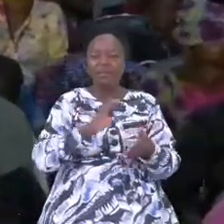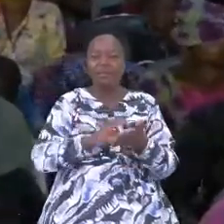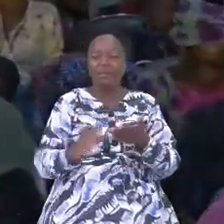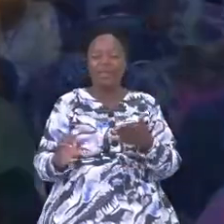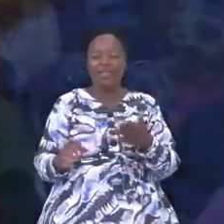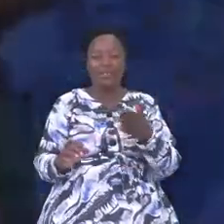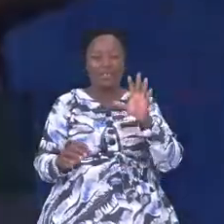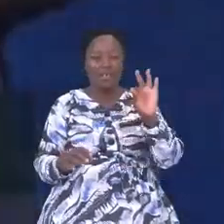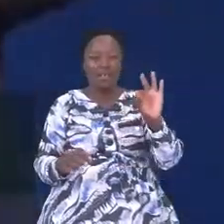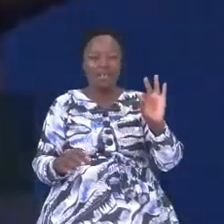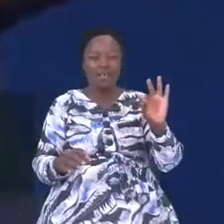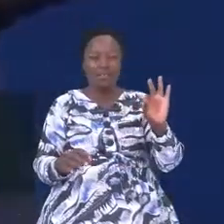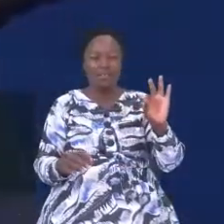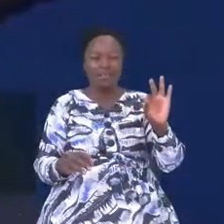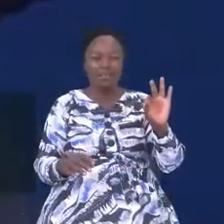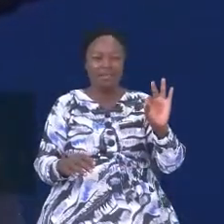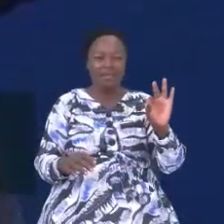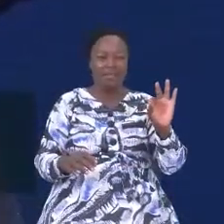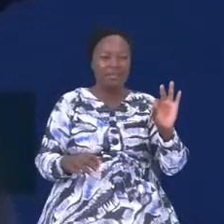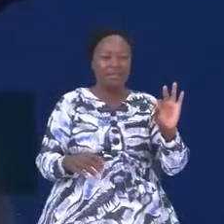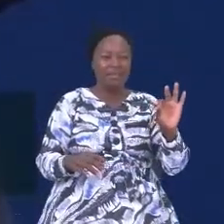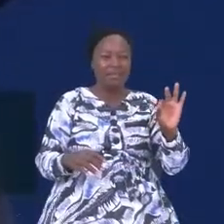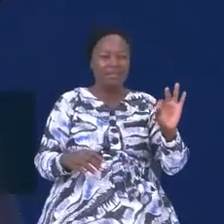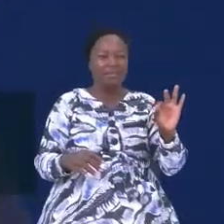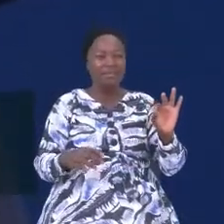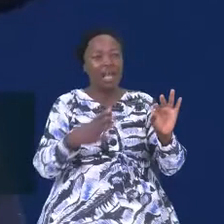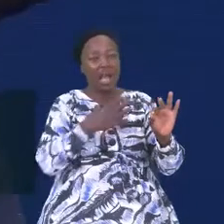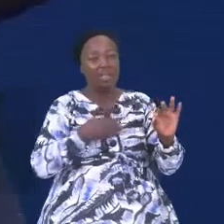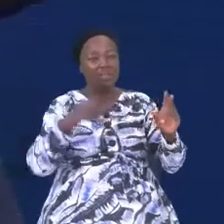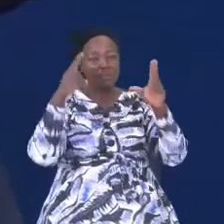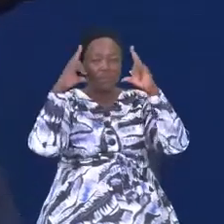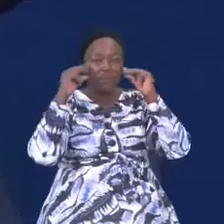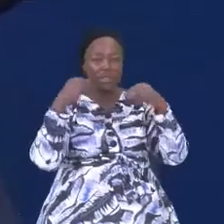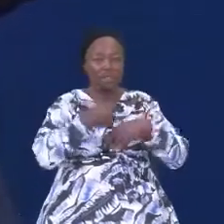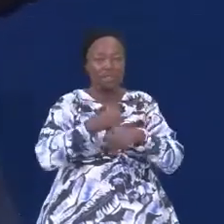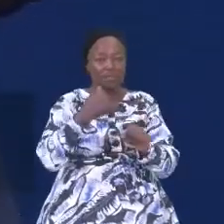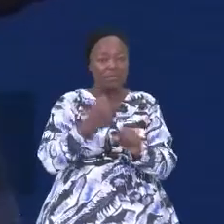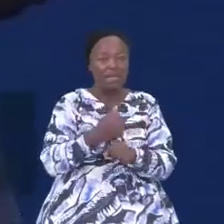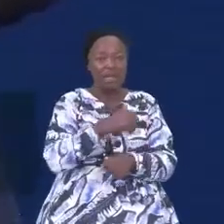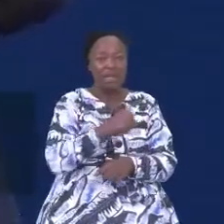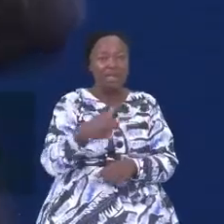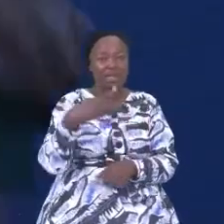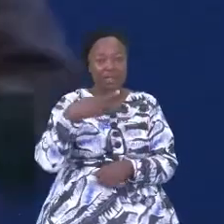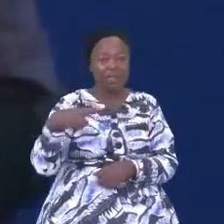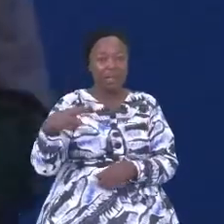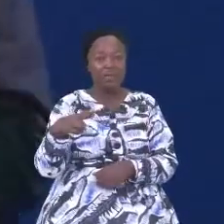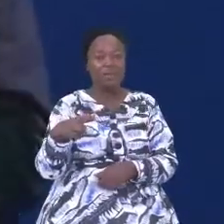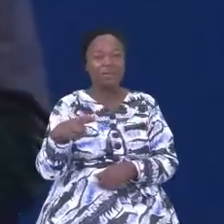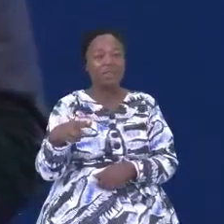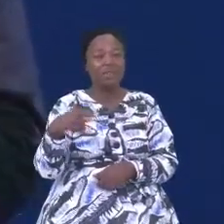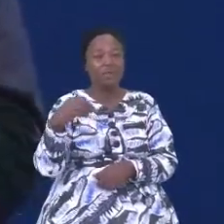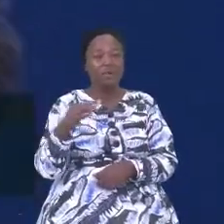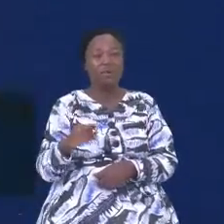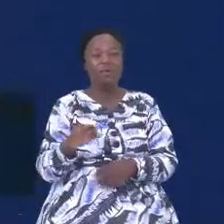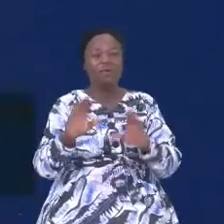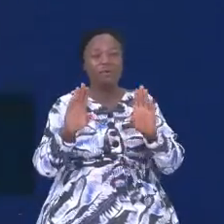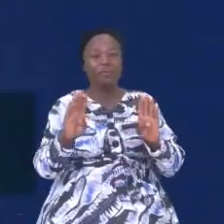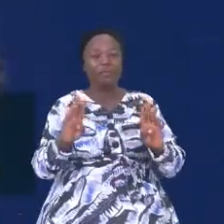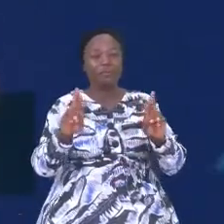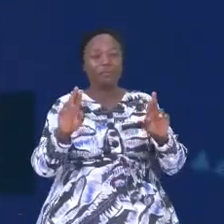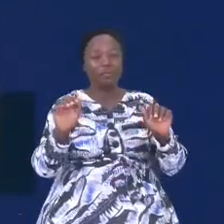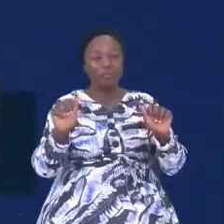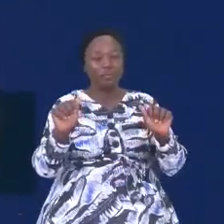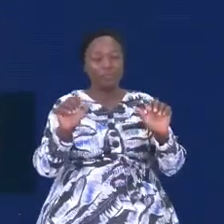9. Then in verse 9, and Moses made a serpent of brass and put